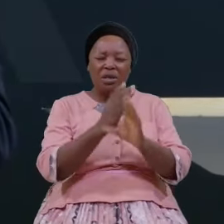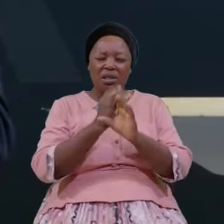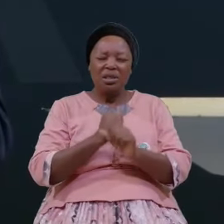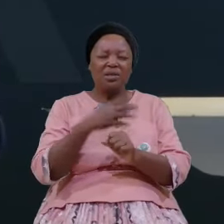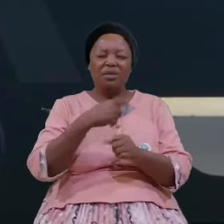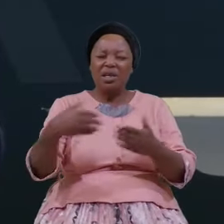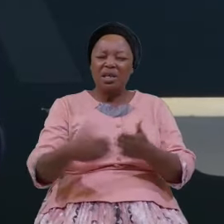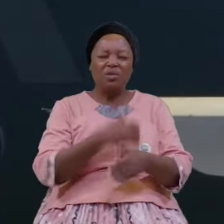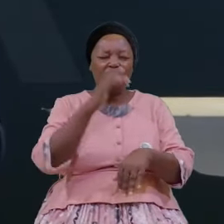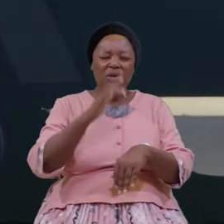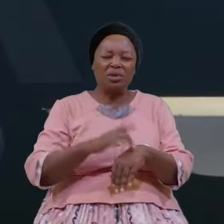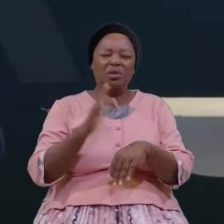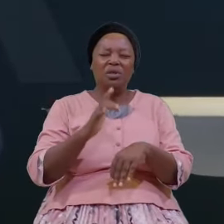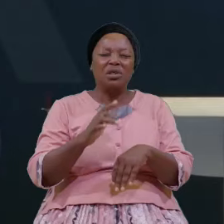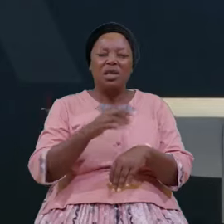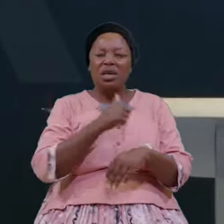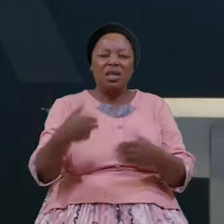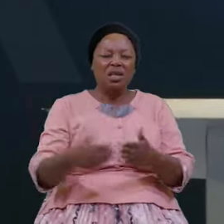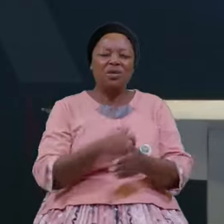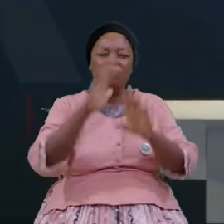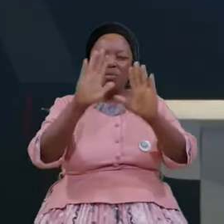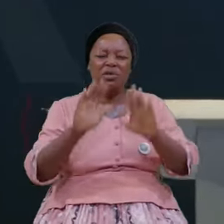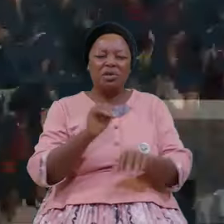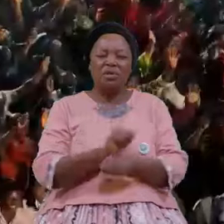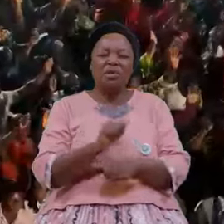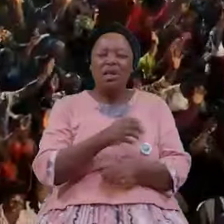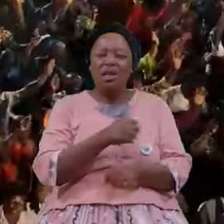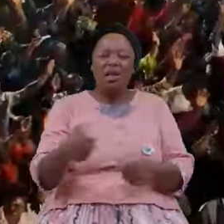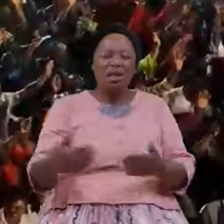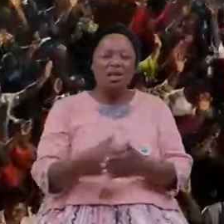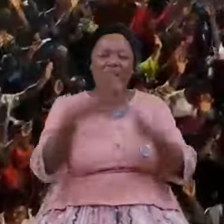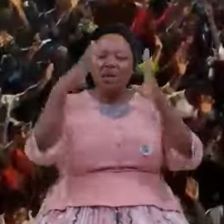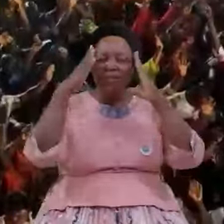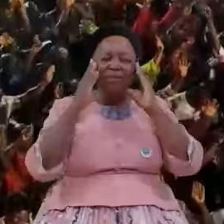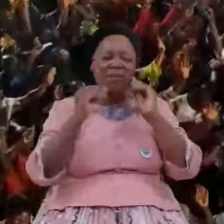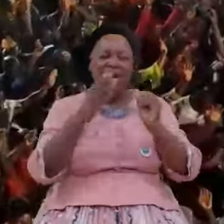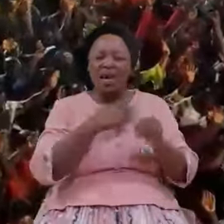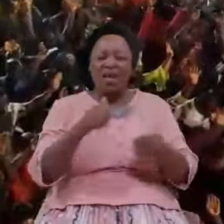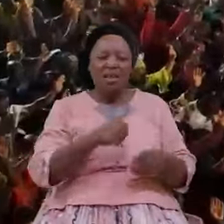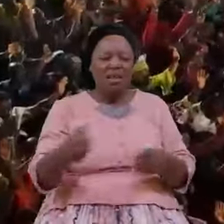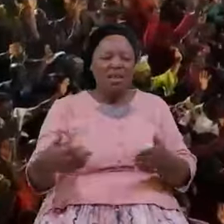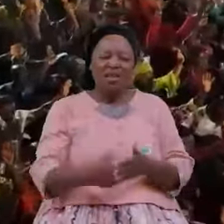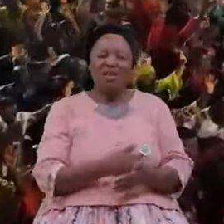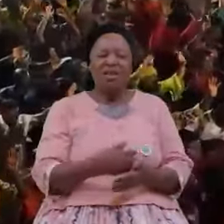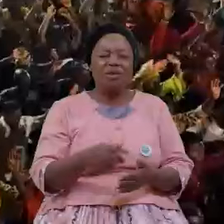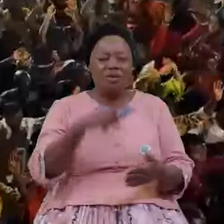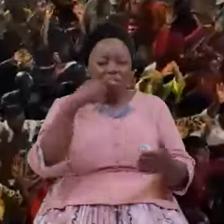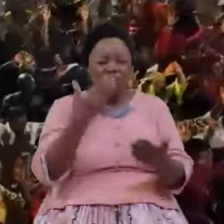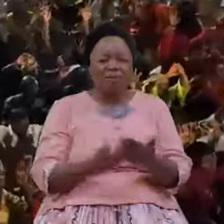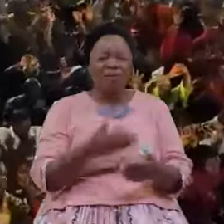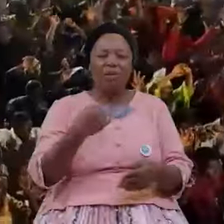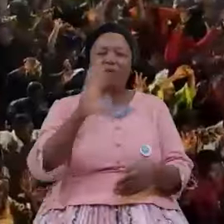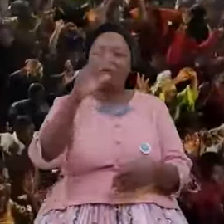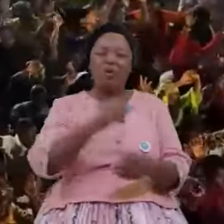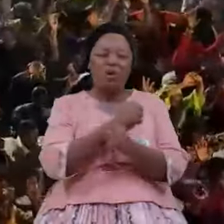touch, a new miracle, a new experience, and a new evidence of your love unto